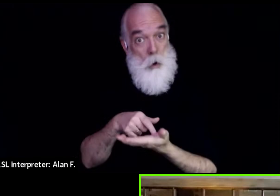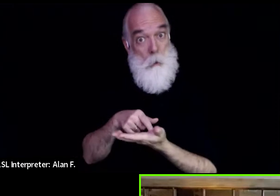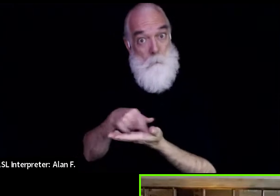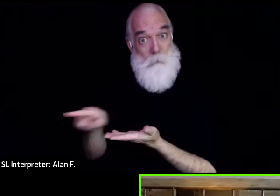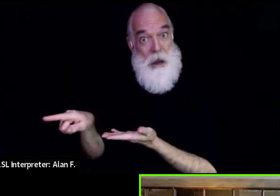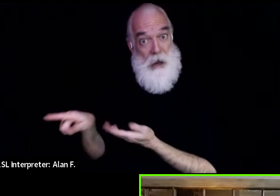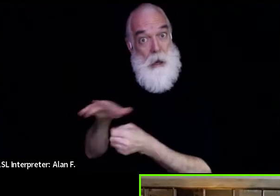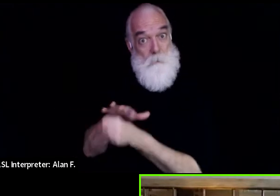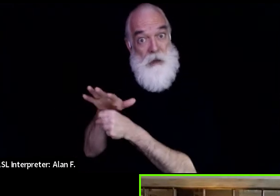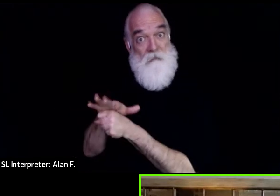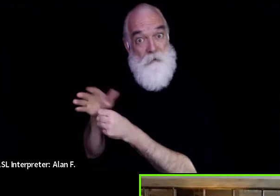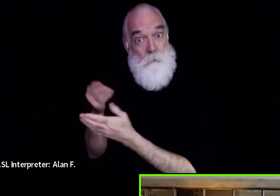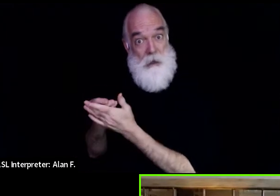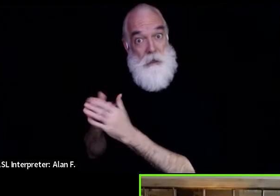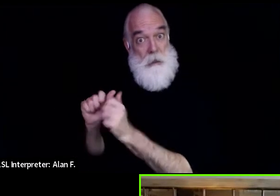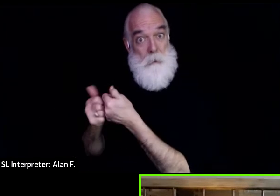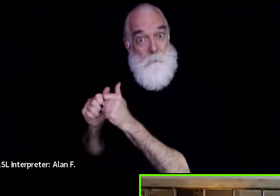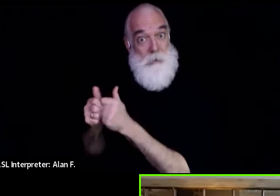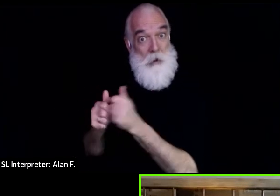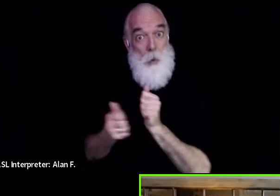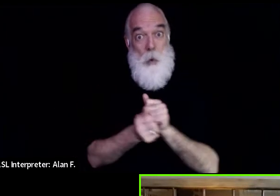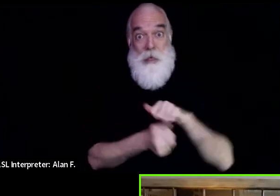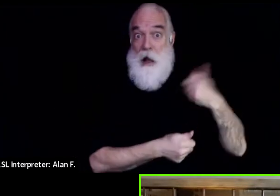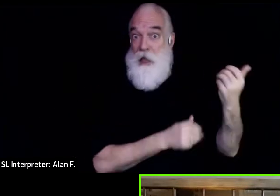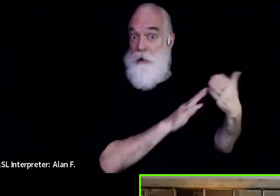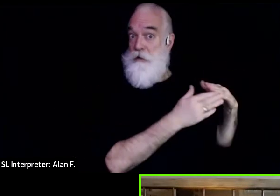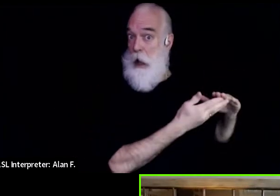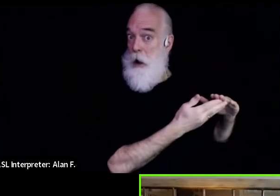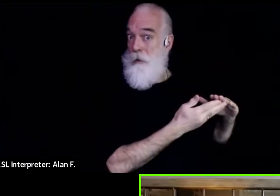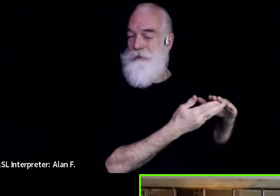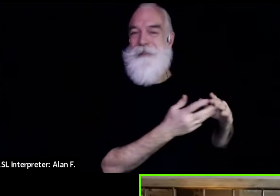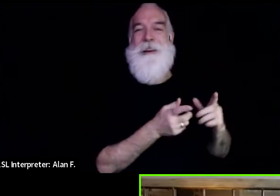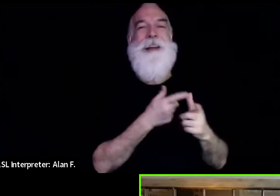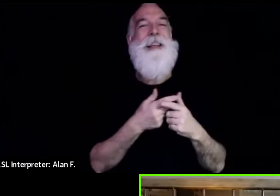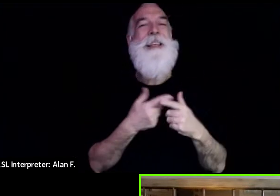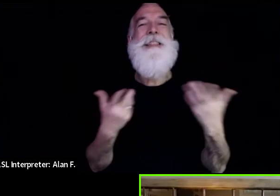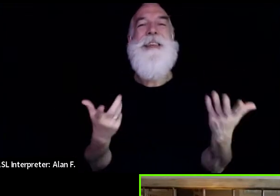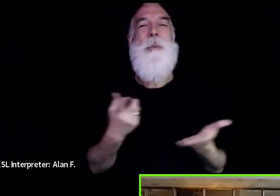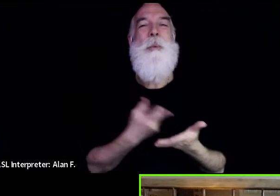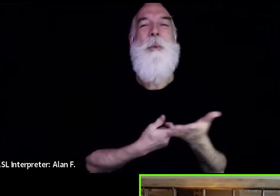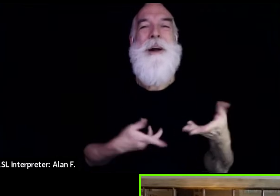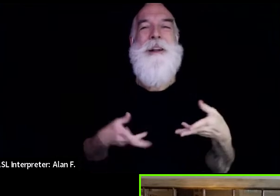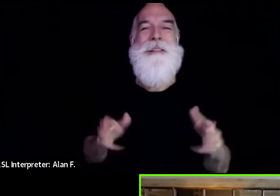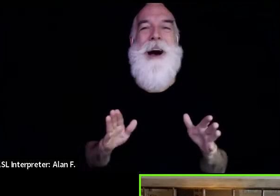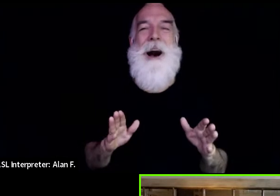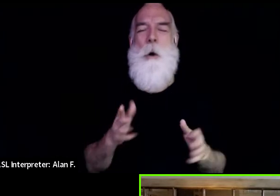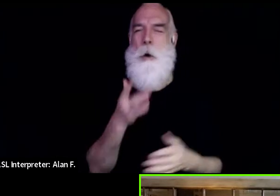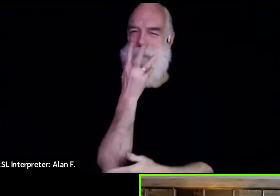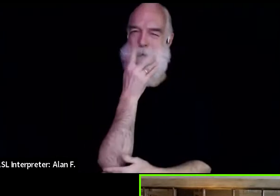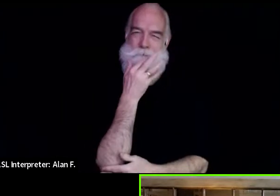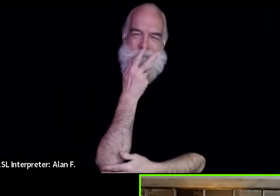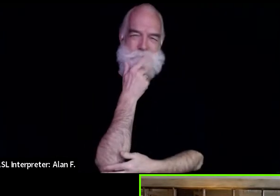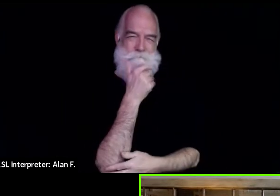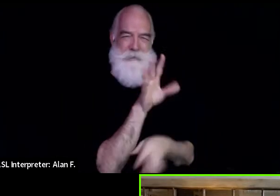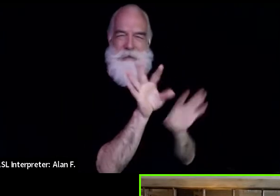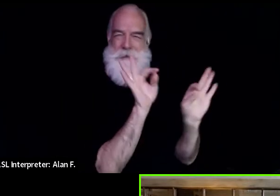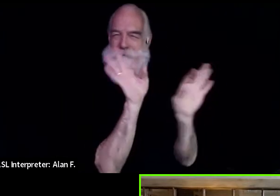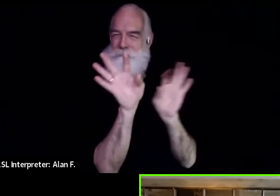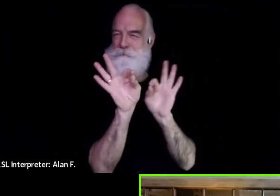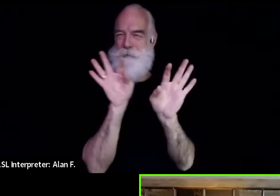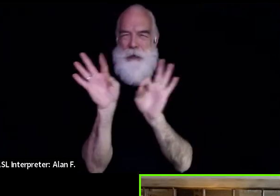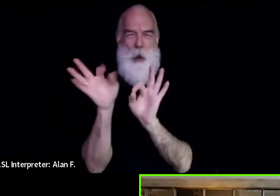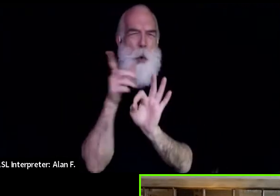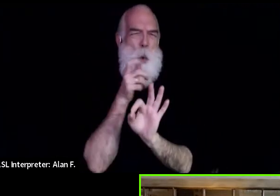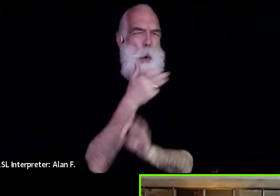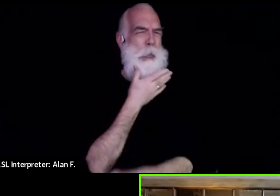pay, then you can choose from the best of the best, people who want to keep our